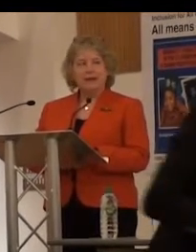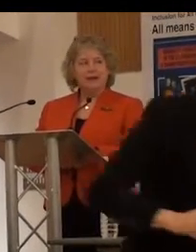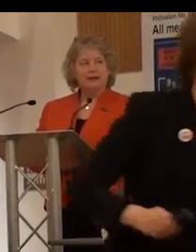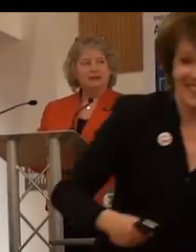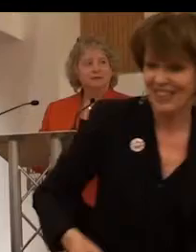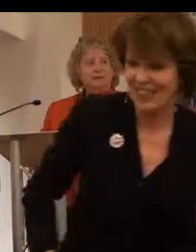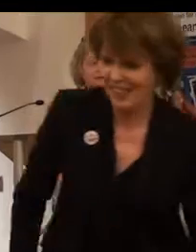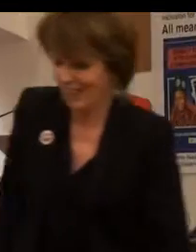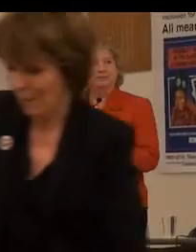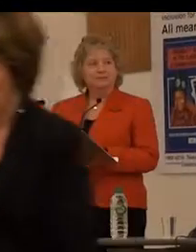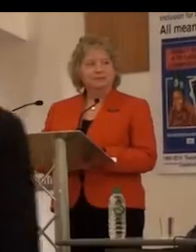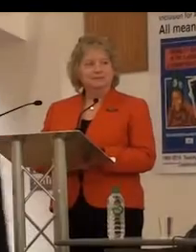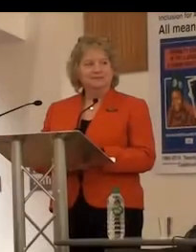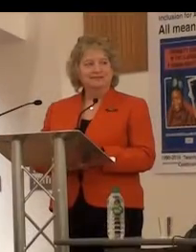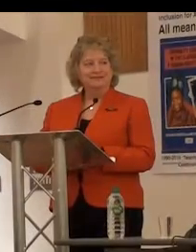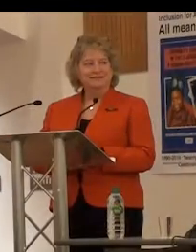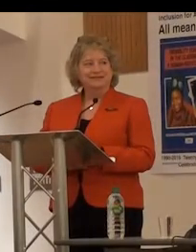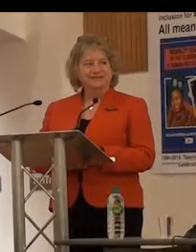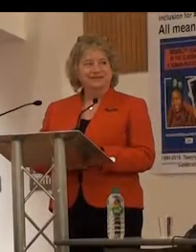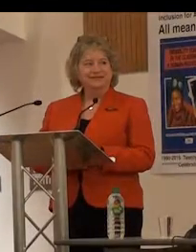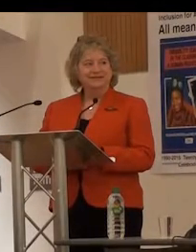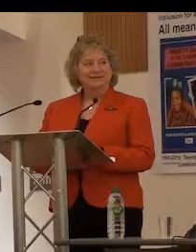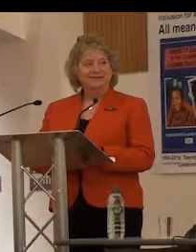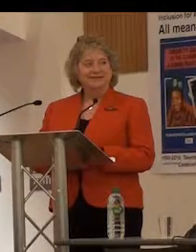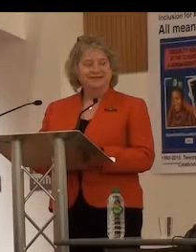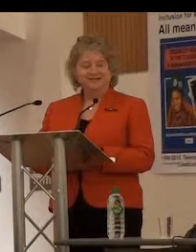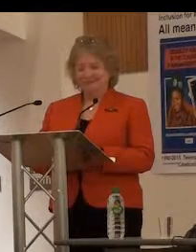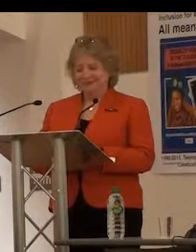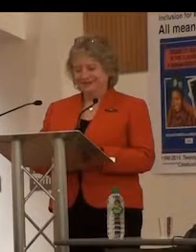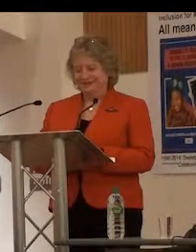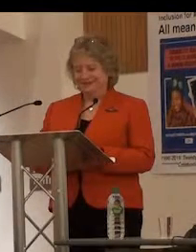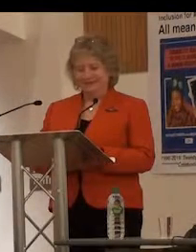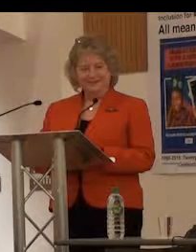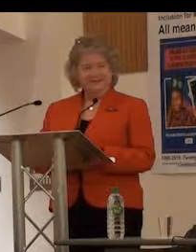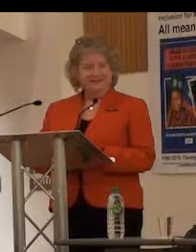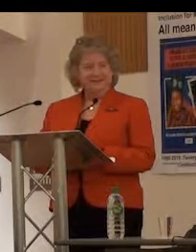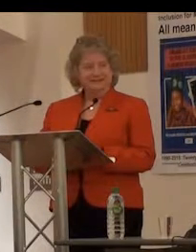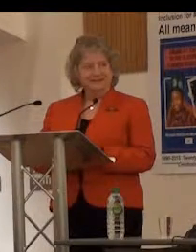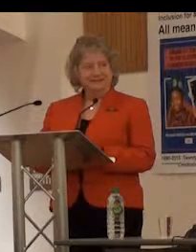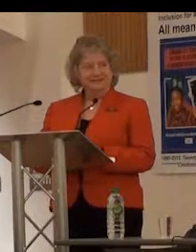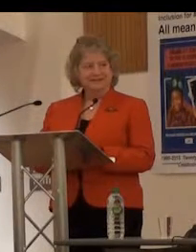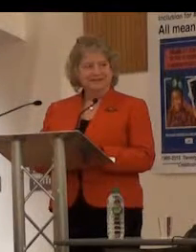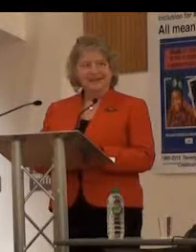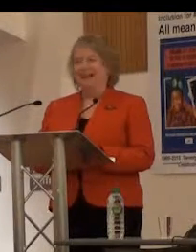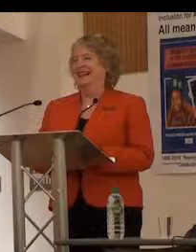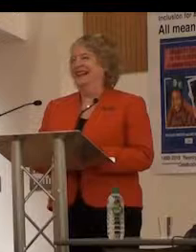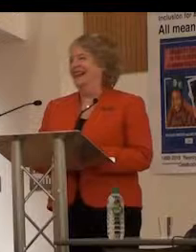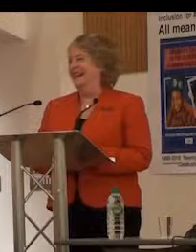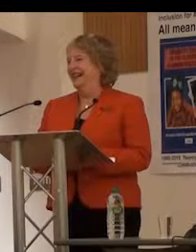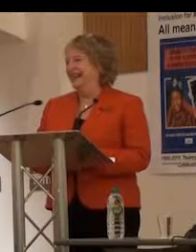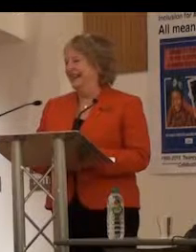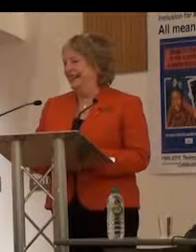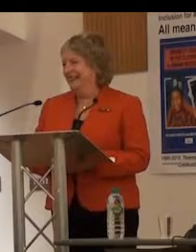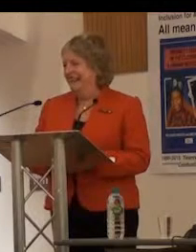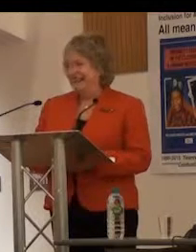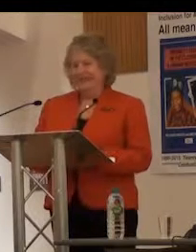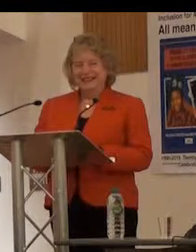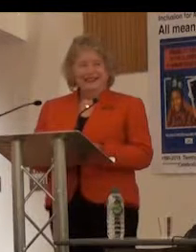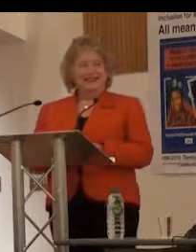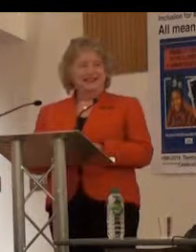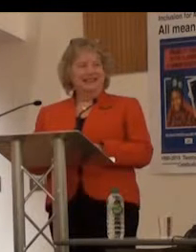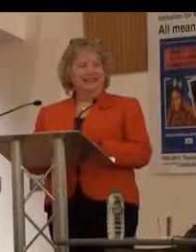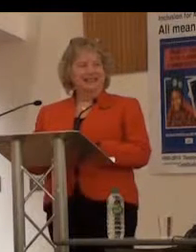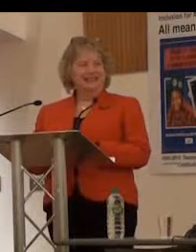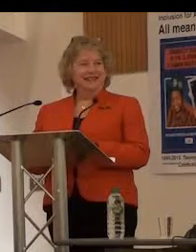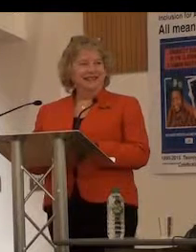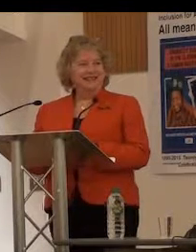Okay, could I just say thank you very much, Alison. Thank you very much for sort of seamlessly carrying on there, regardless